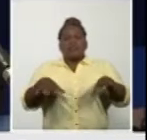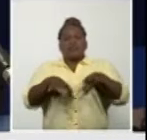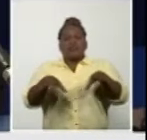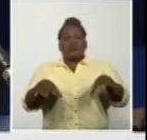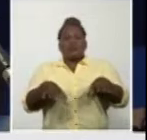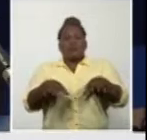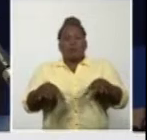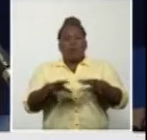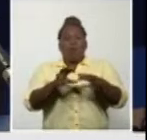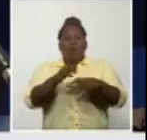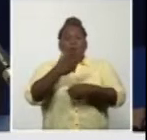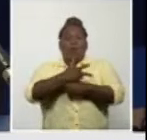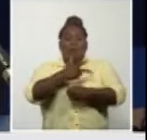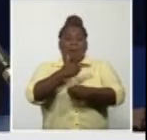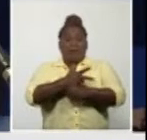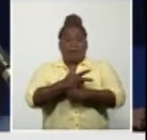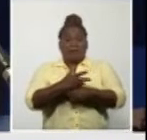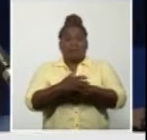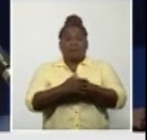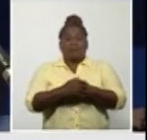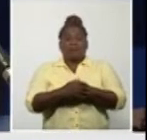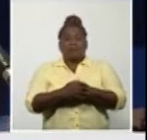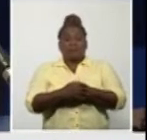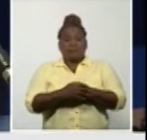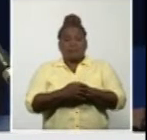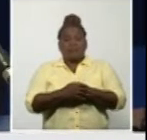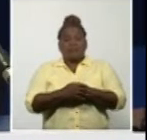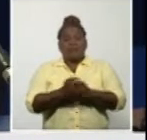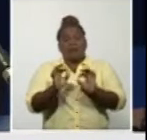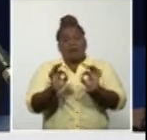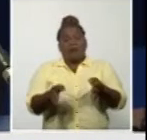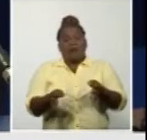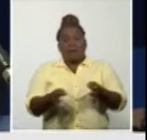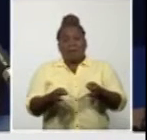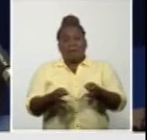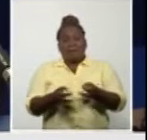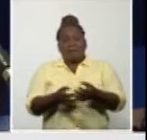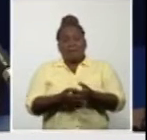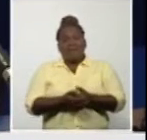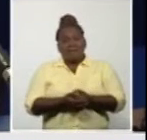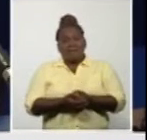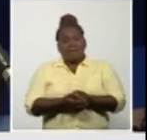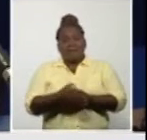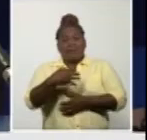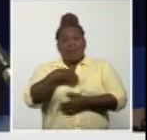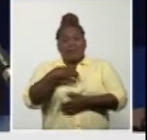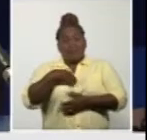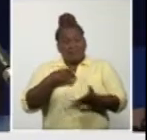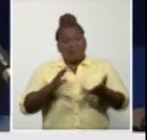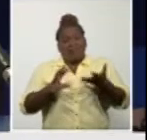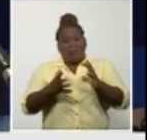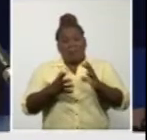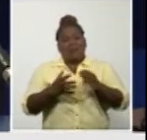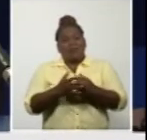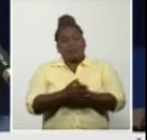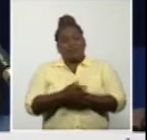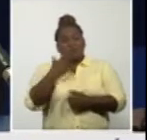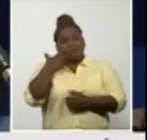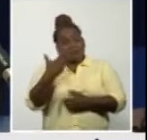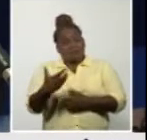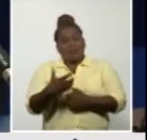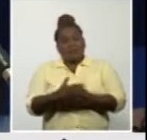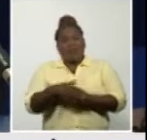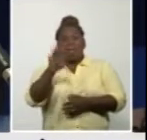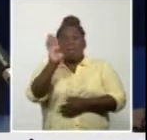which is really they have a very complex situation, and Brazil, which seems to be